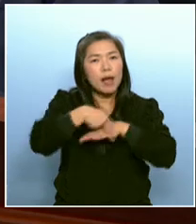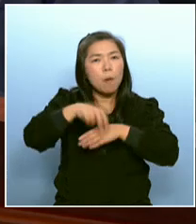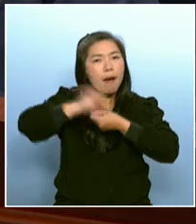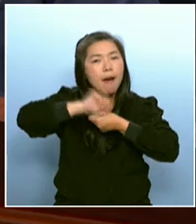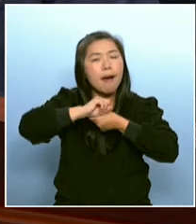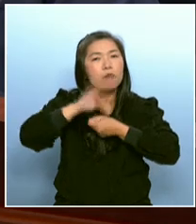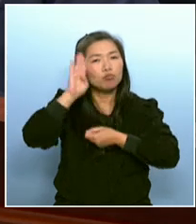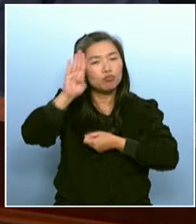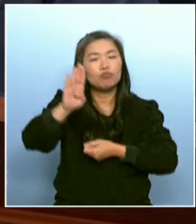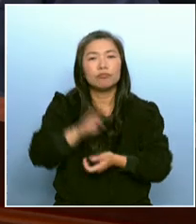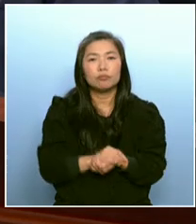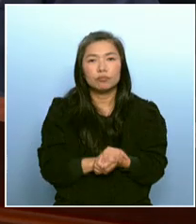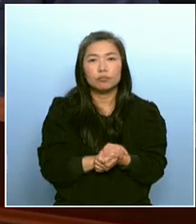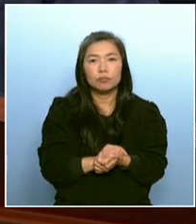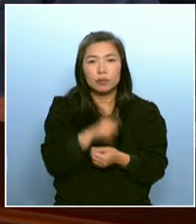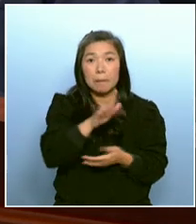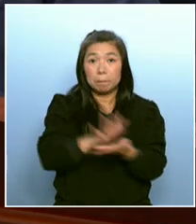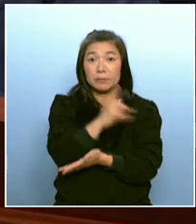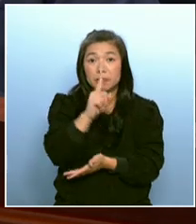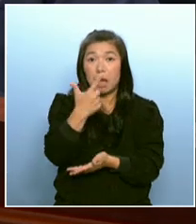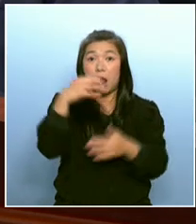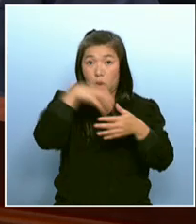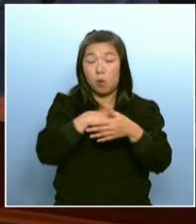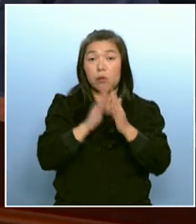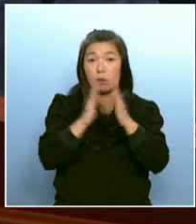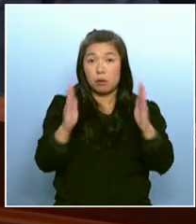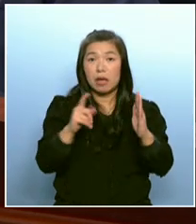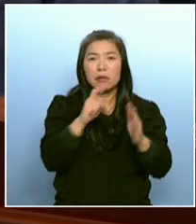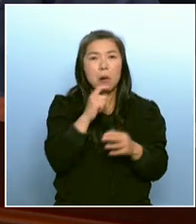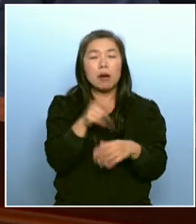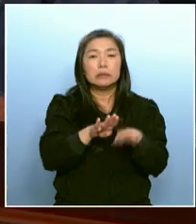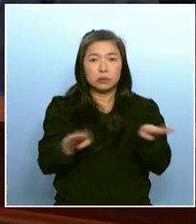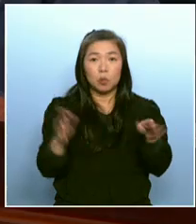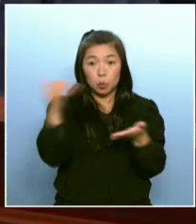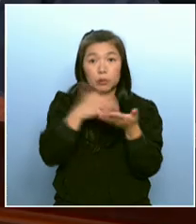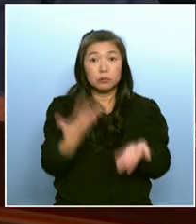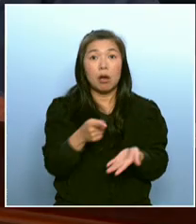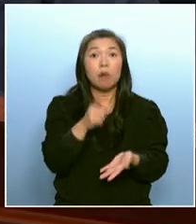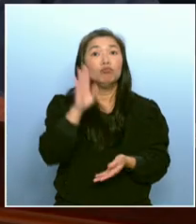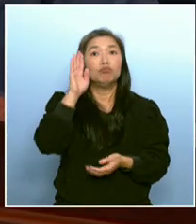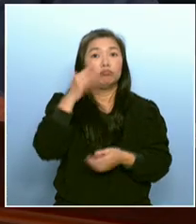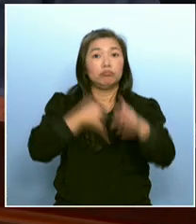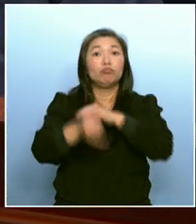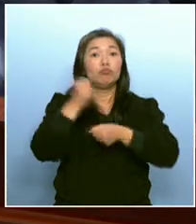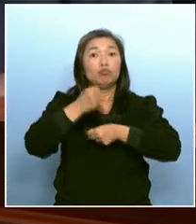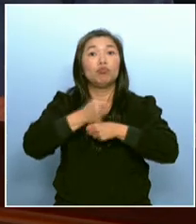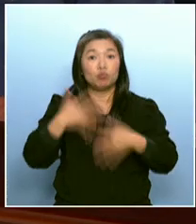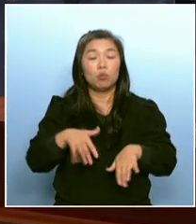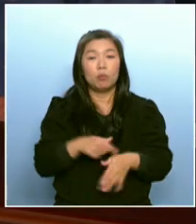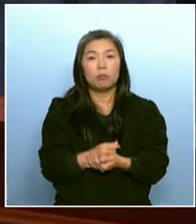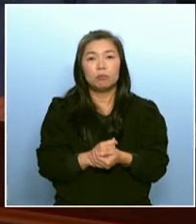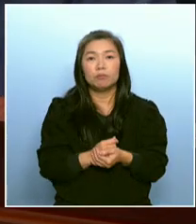think together how we can better improve the program? Also, over the past 18 years, I believe that